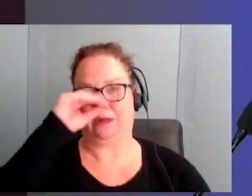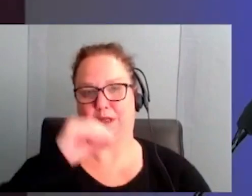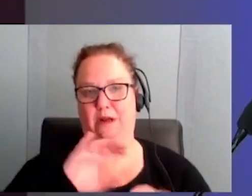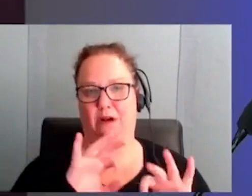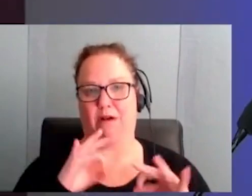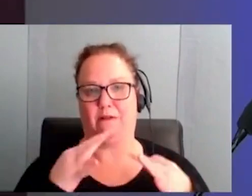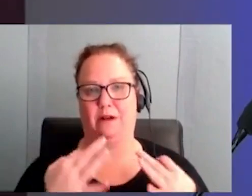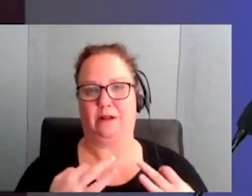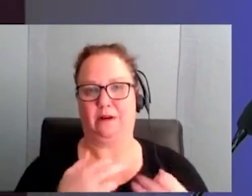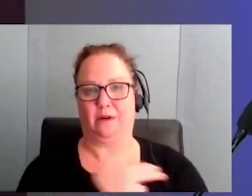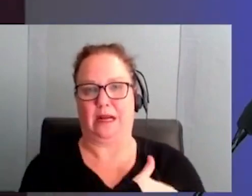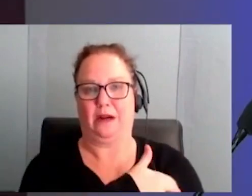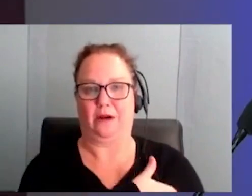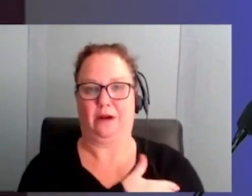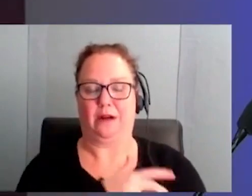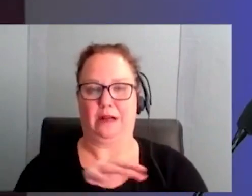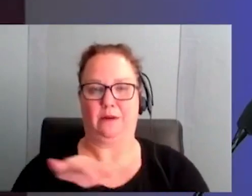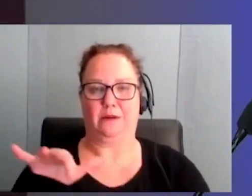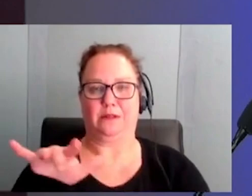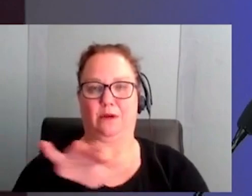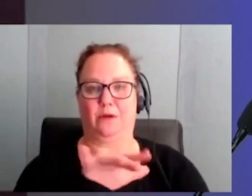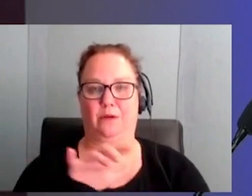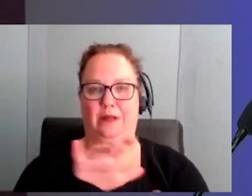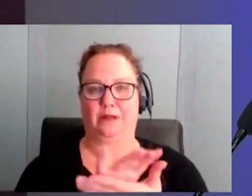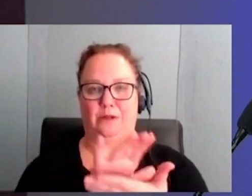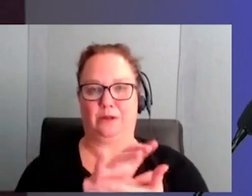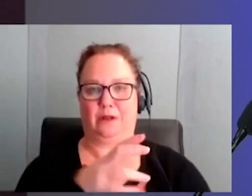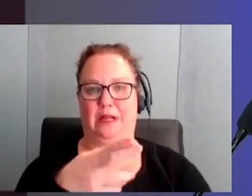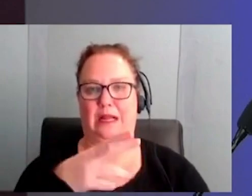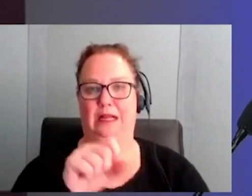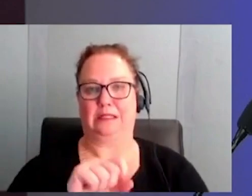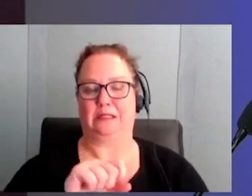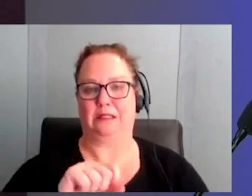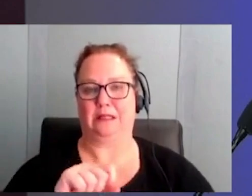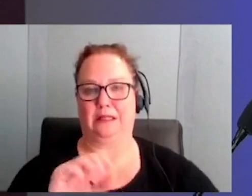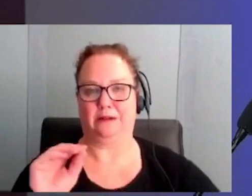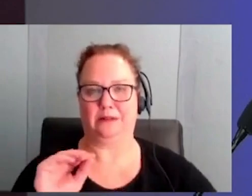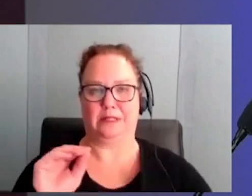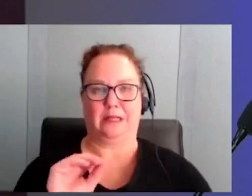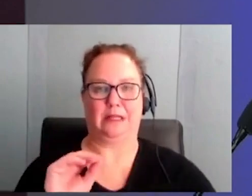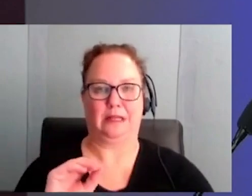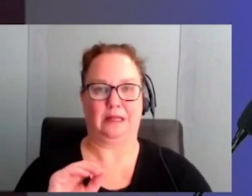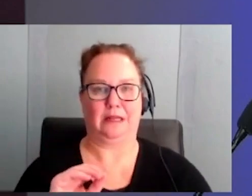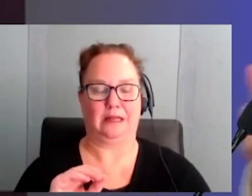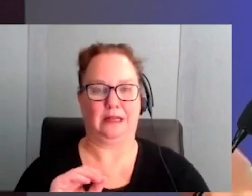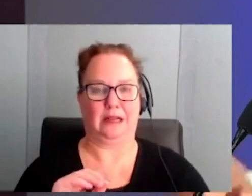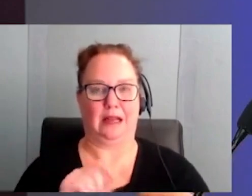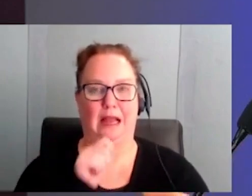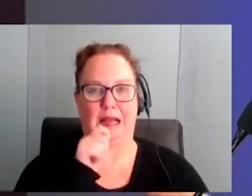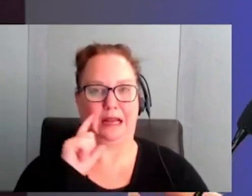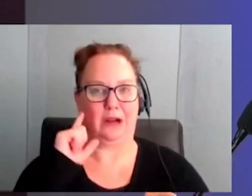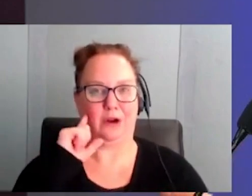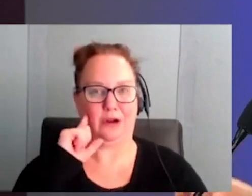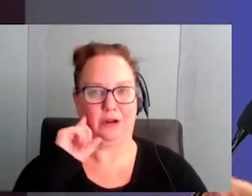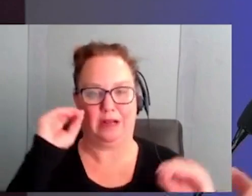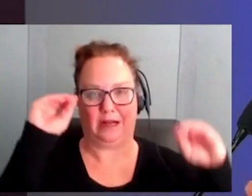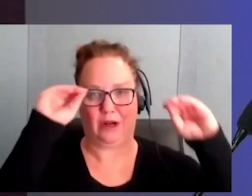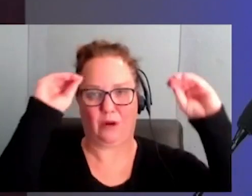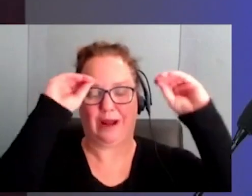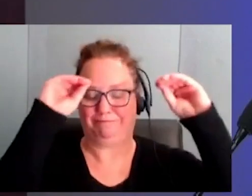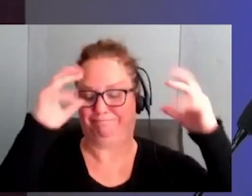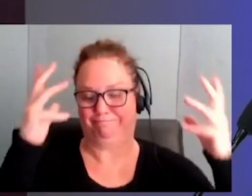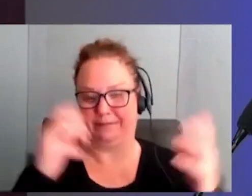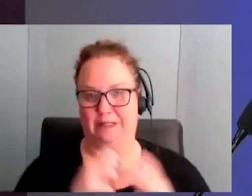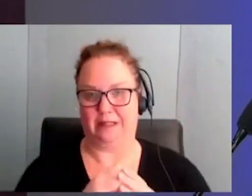on heroin, and it was going around their high school, like it was nothing. And I had no idea. So that's why I love